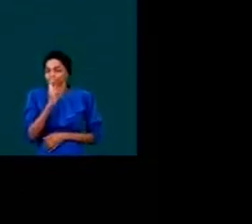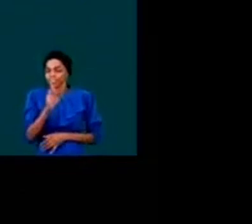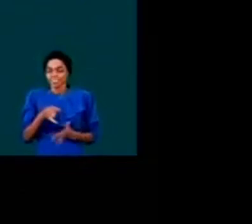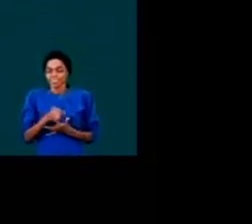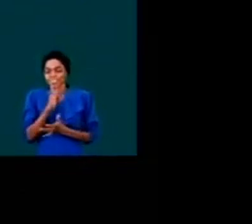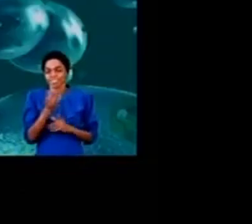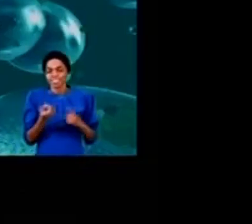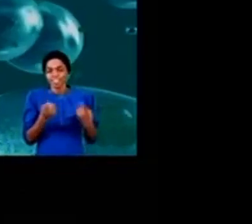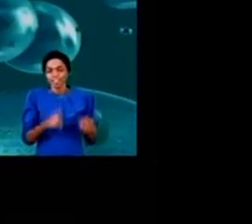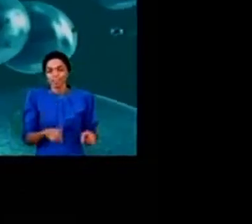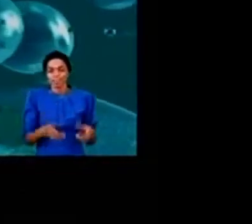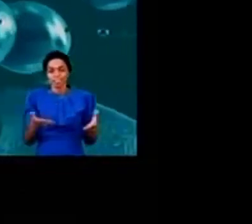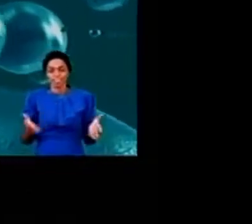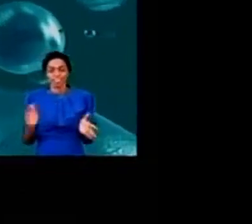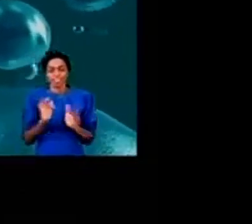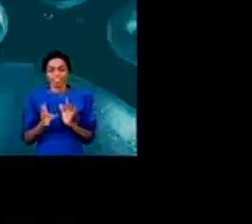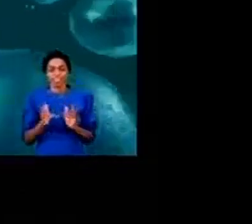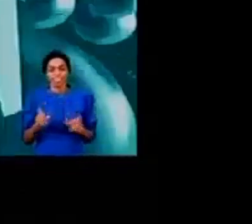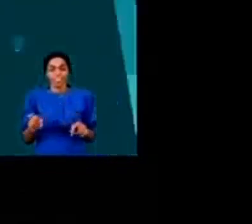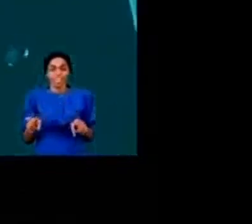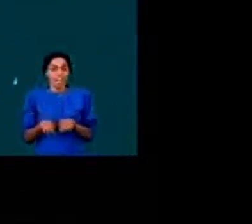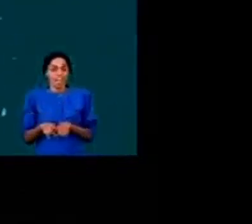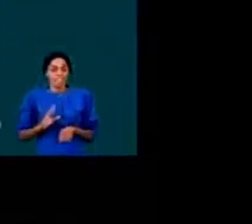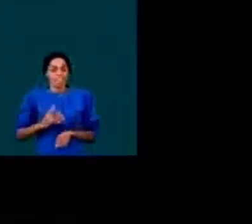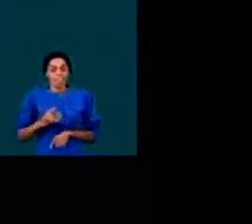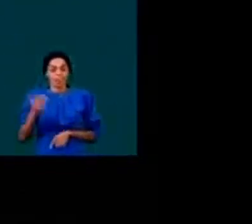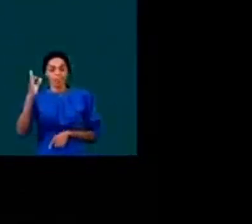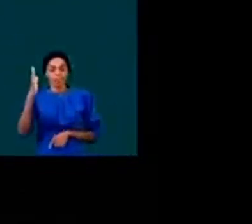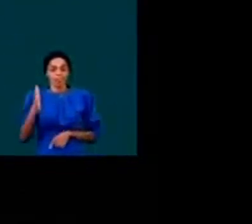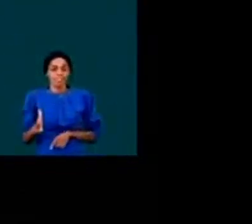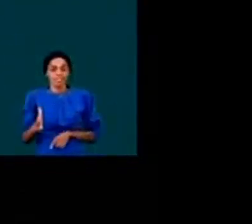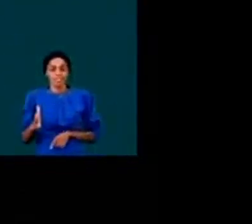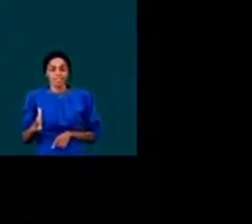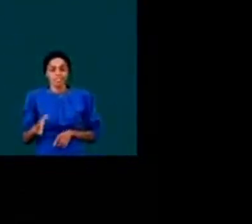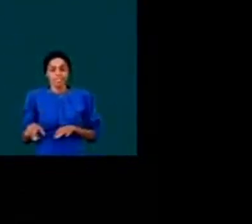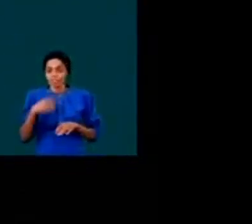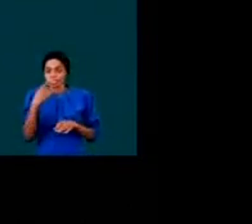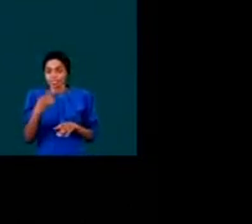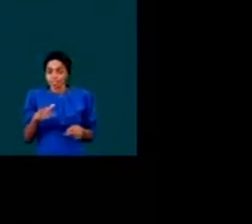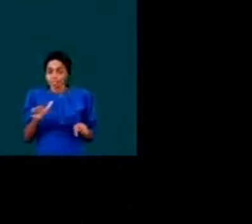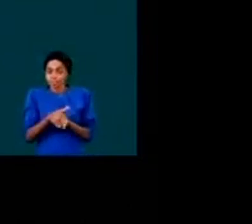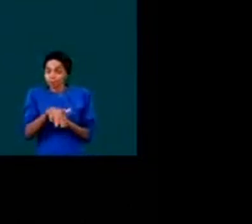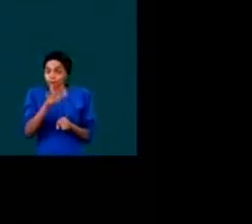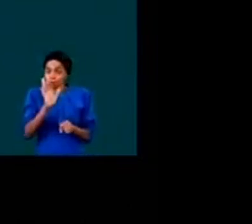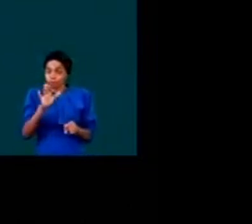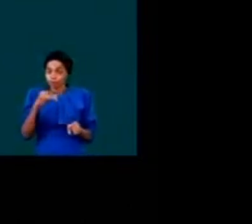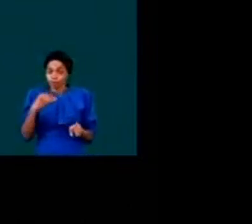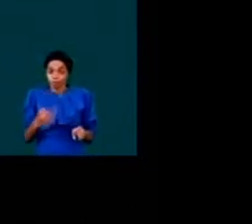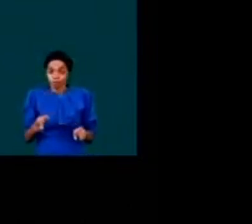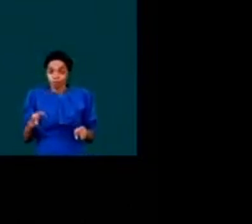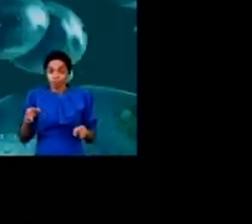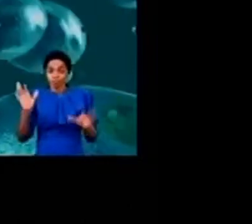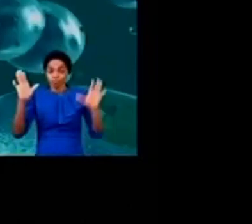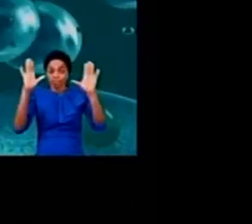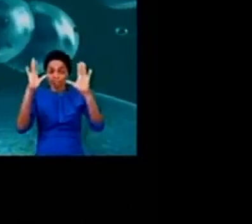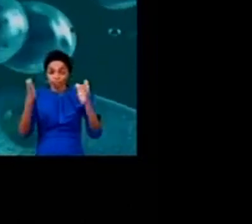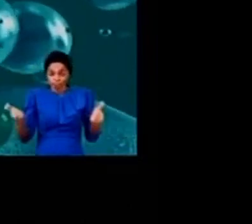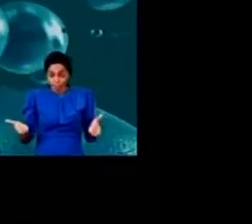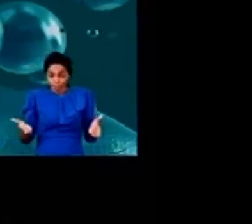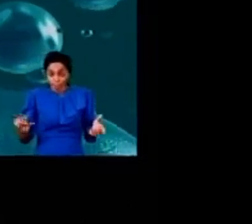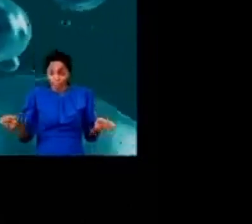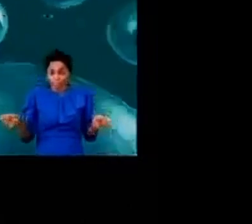location. There is also super explosion everywhere online. Very quickly, I take you to YouTube, where Rebecca Taiwo